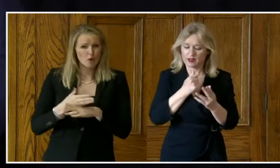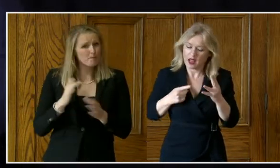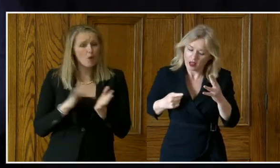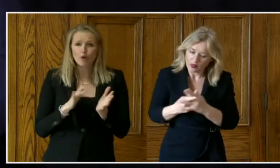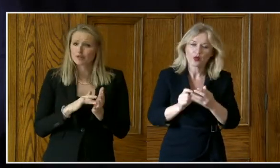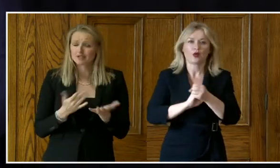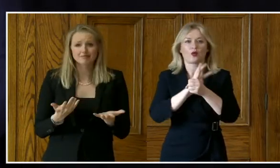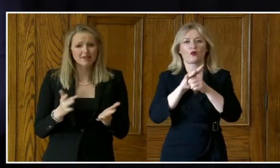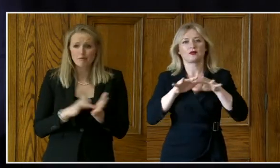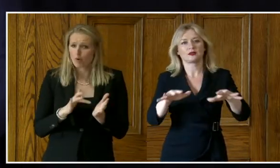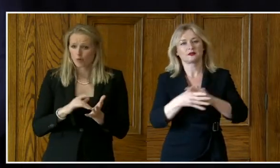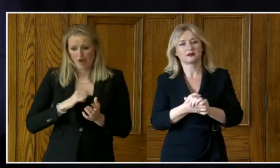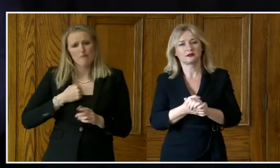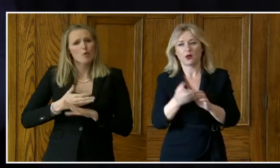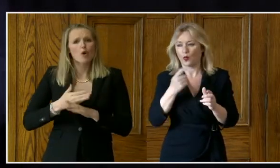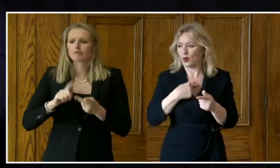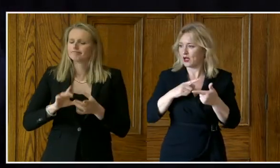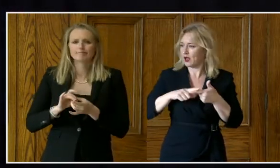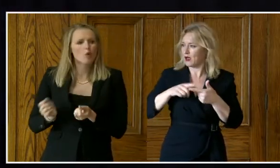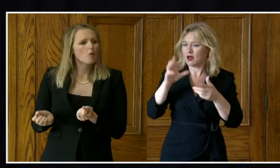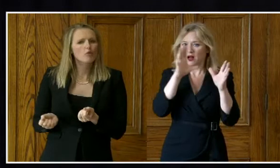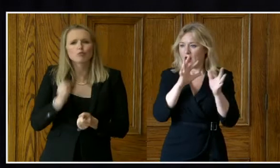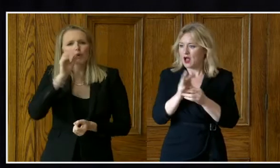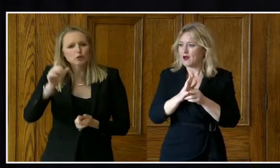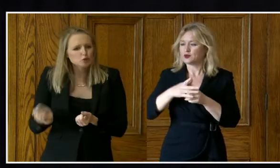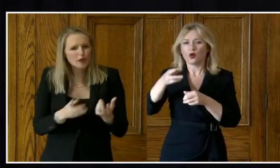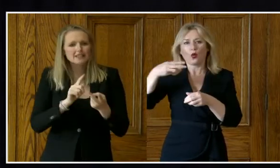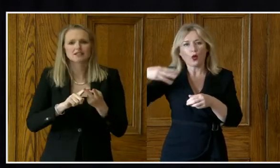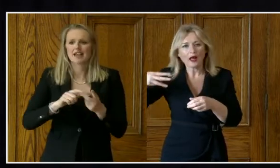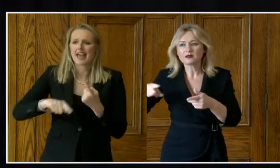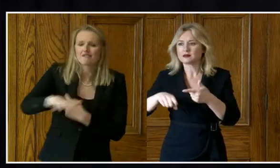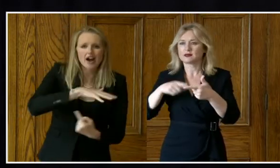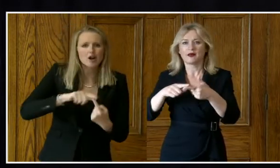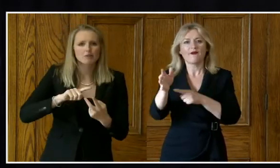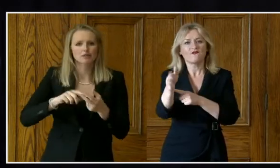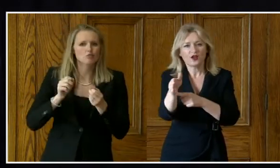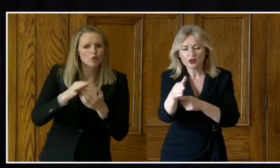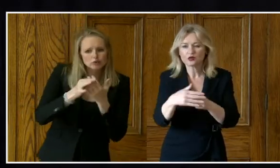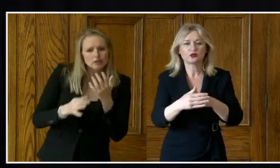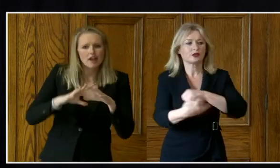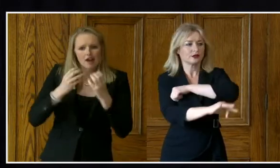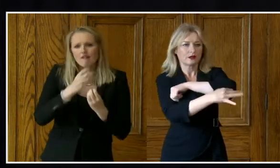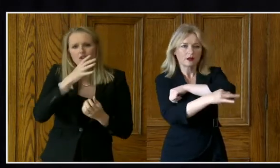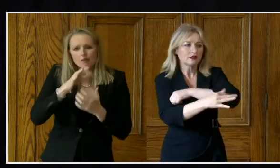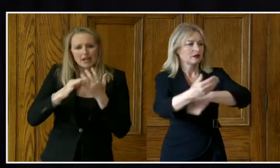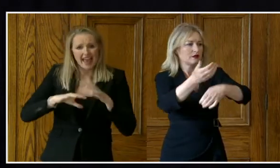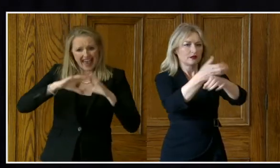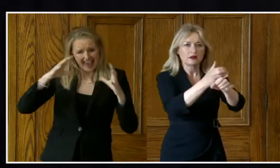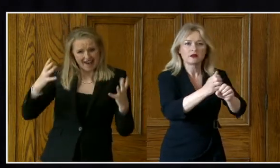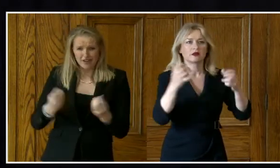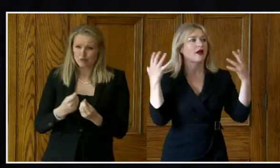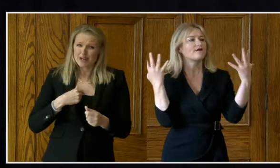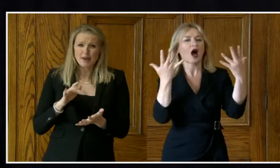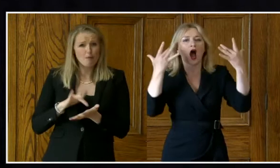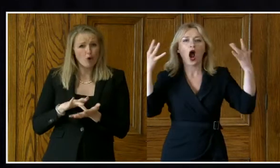food, waste, fisheries, rural support and environment. Our sector has responded to the challenge in a remarkable way never